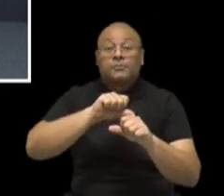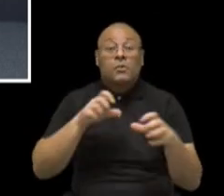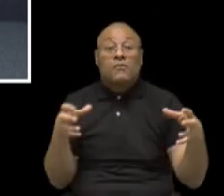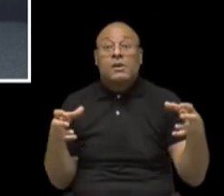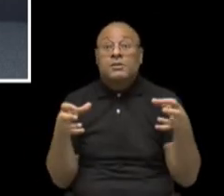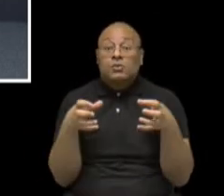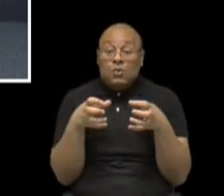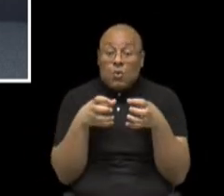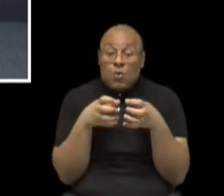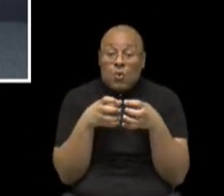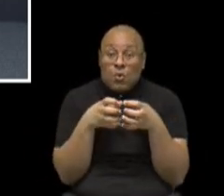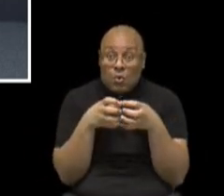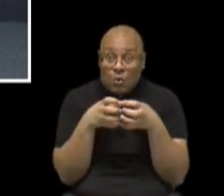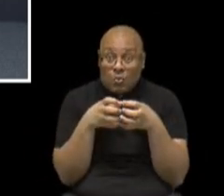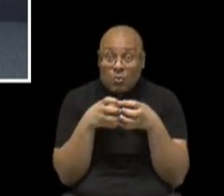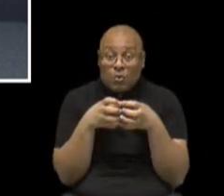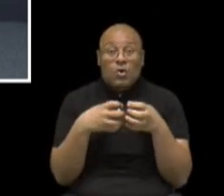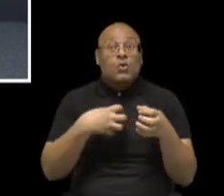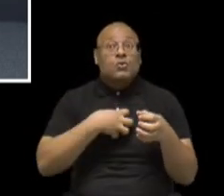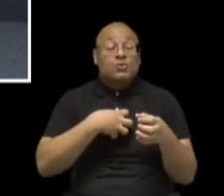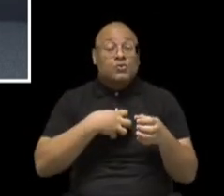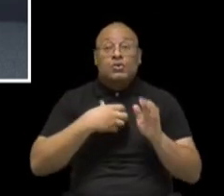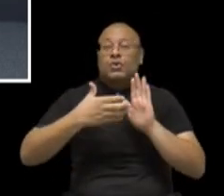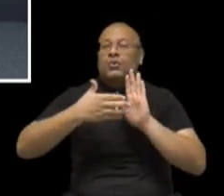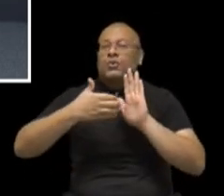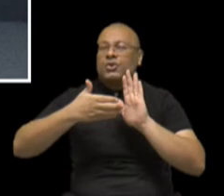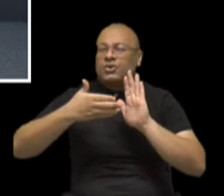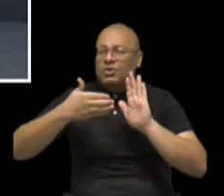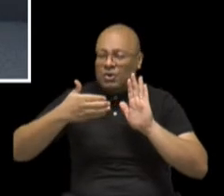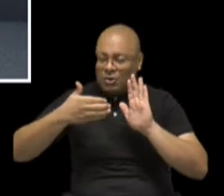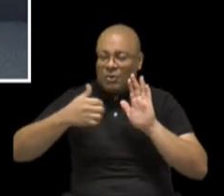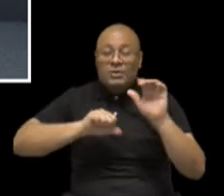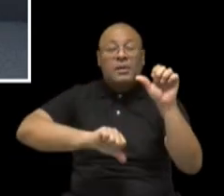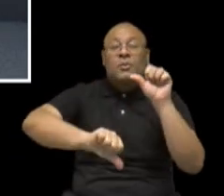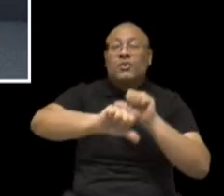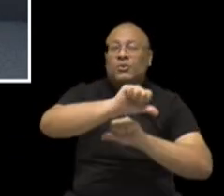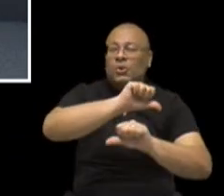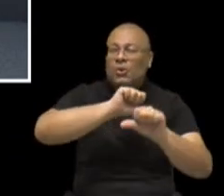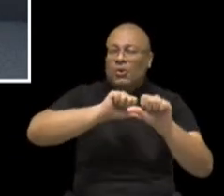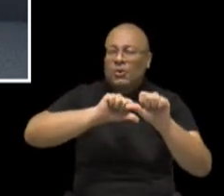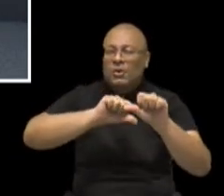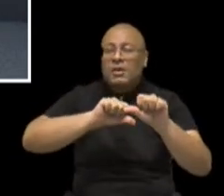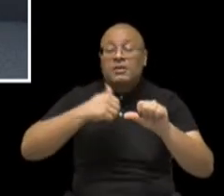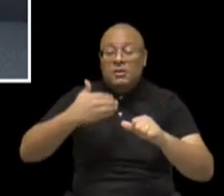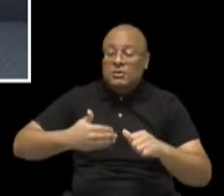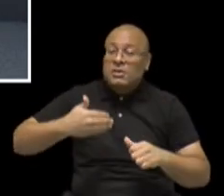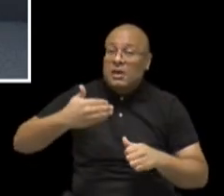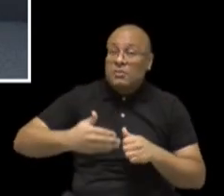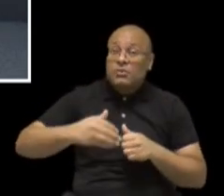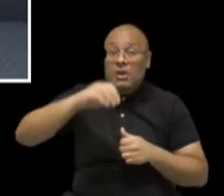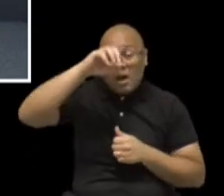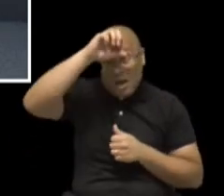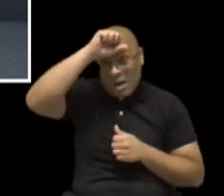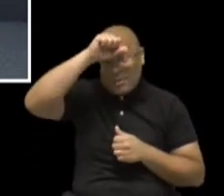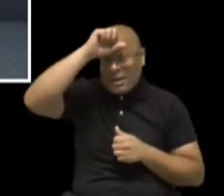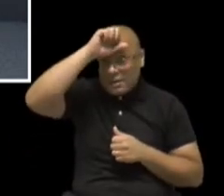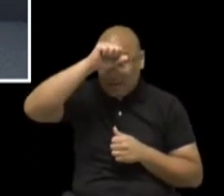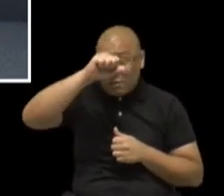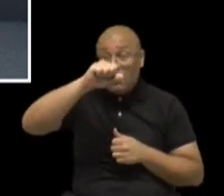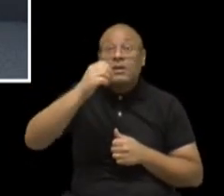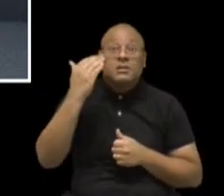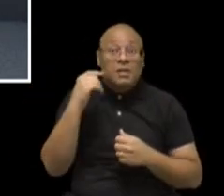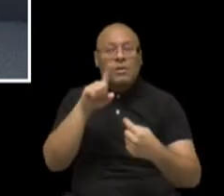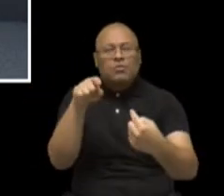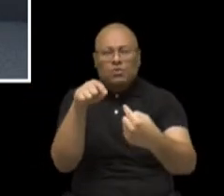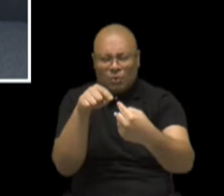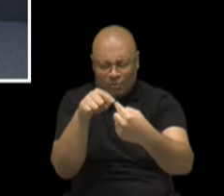we were brought up, and it's still like that. And I've learned also to let go, which is something that